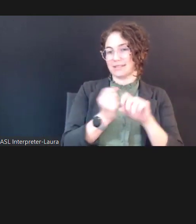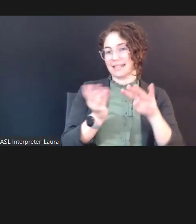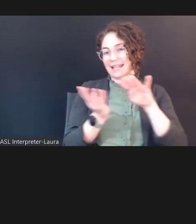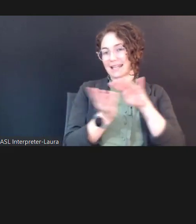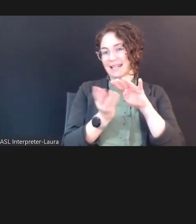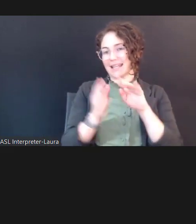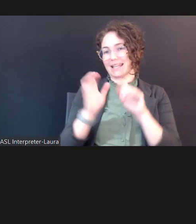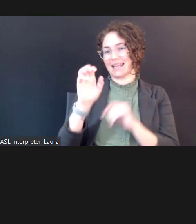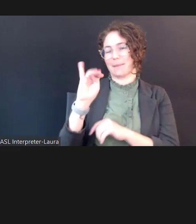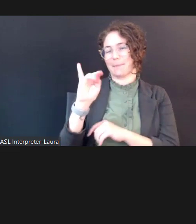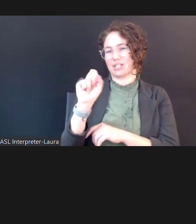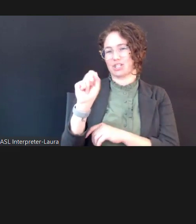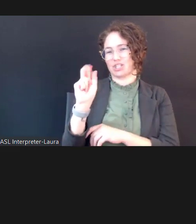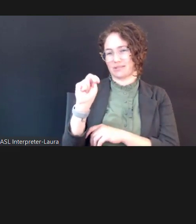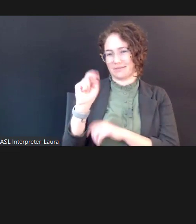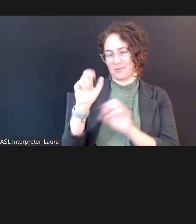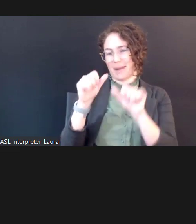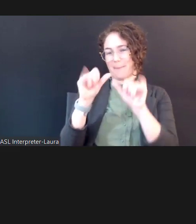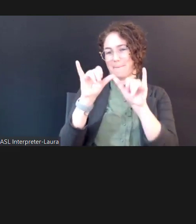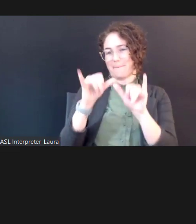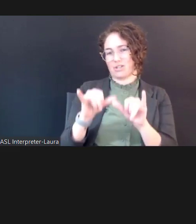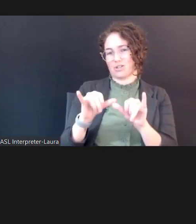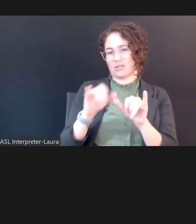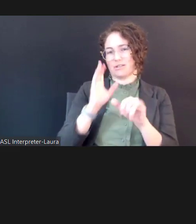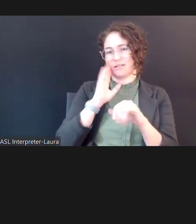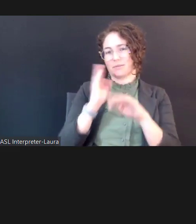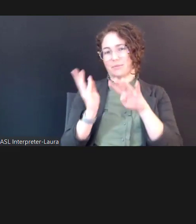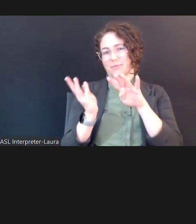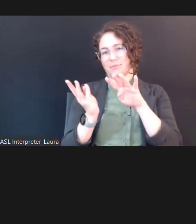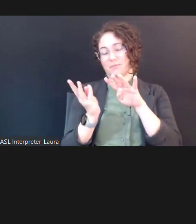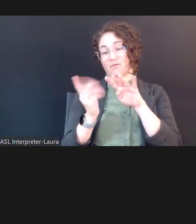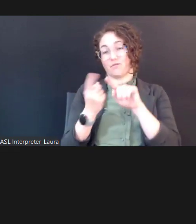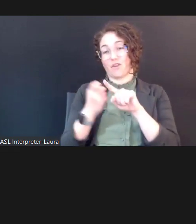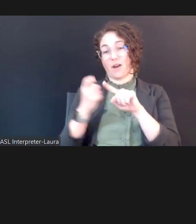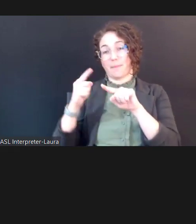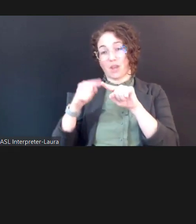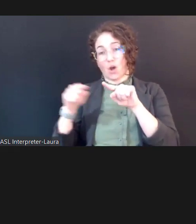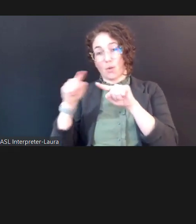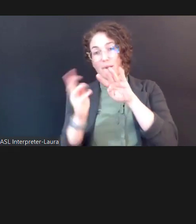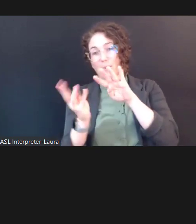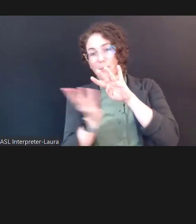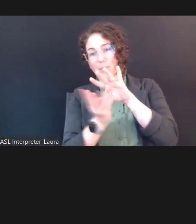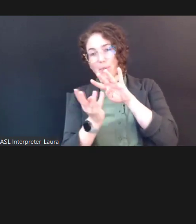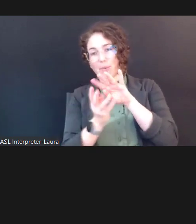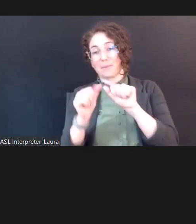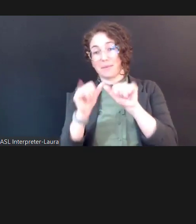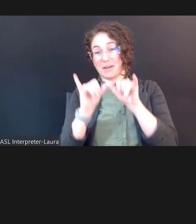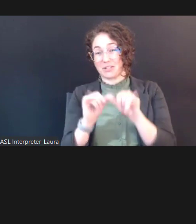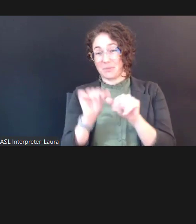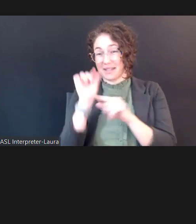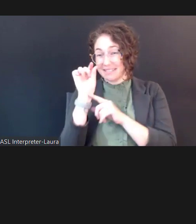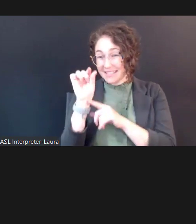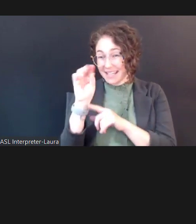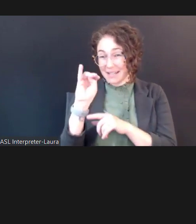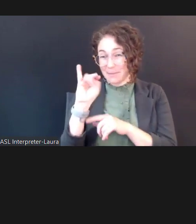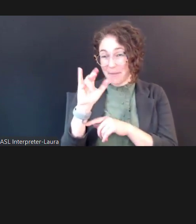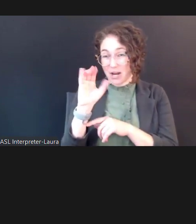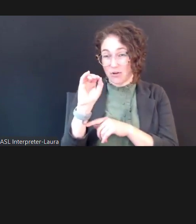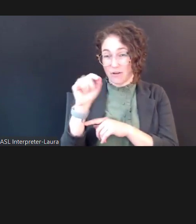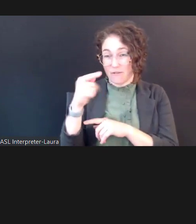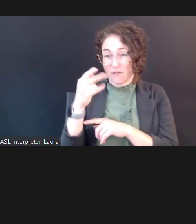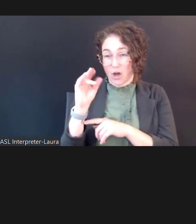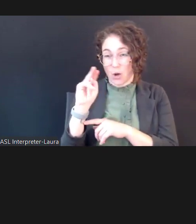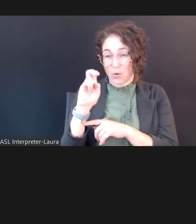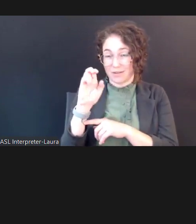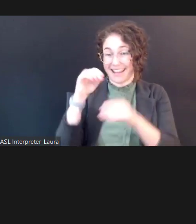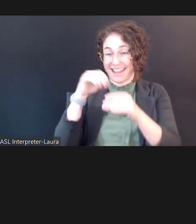we can measure coming back out of the cochlea and can be measured by a tiny microphone that's in that probe. And